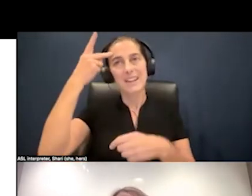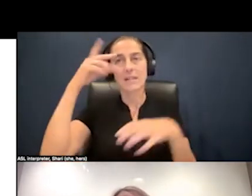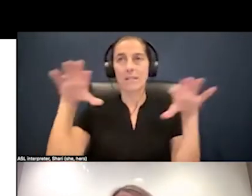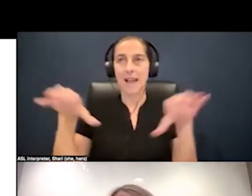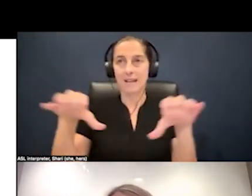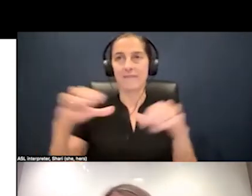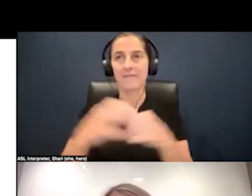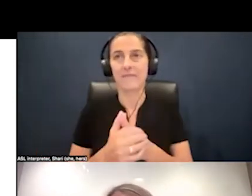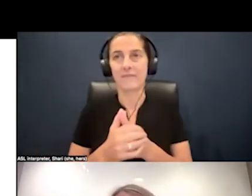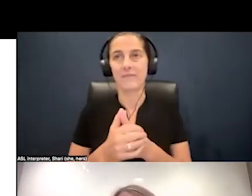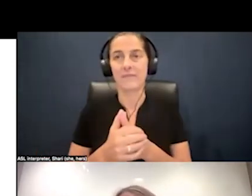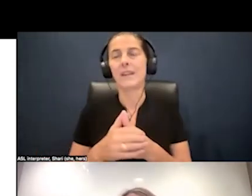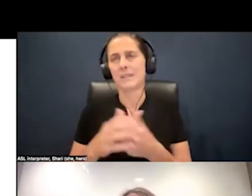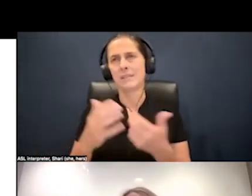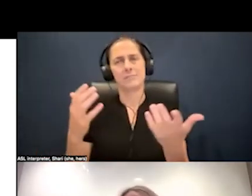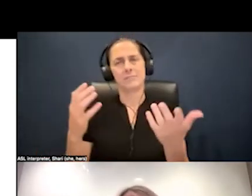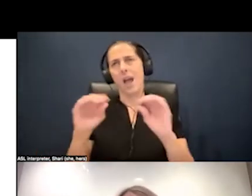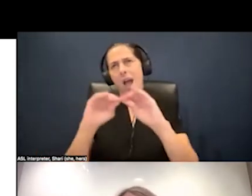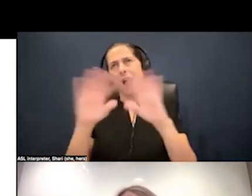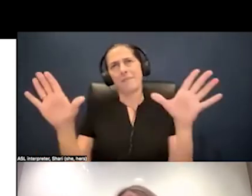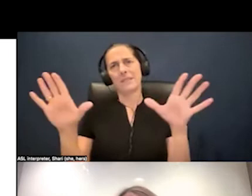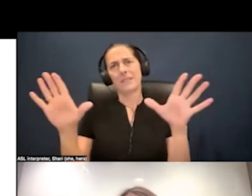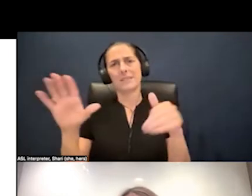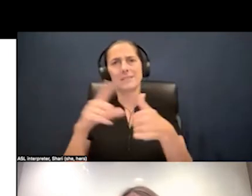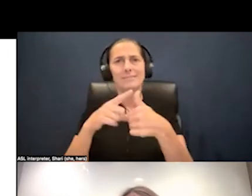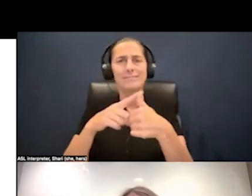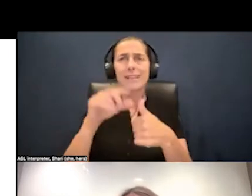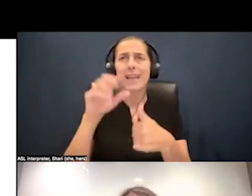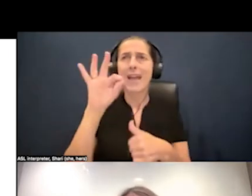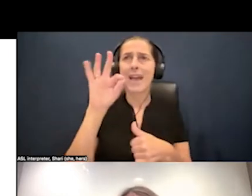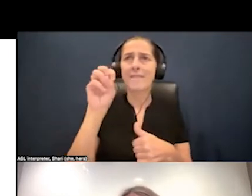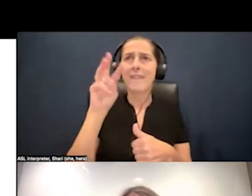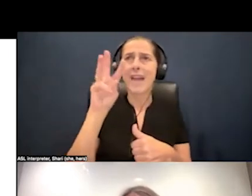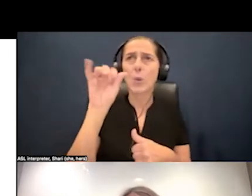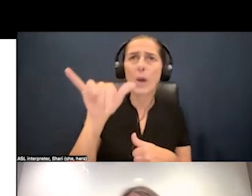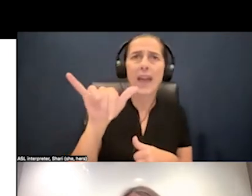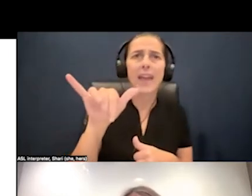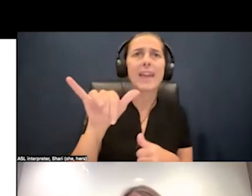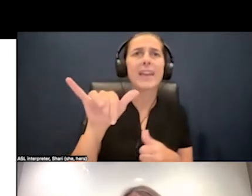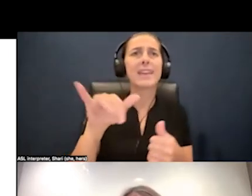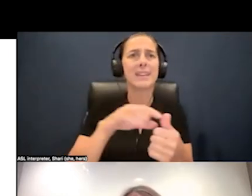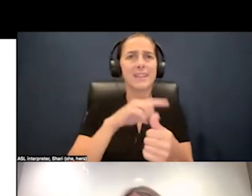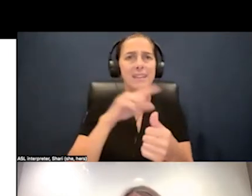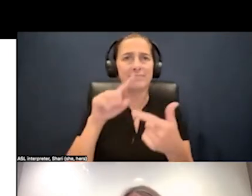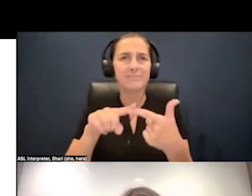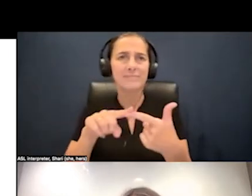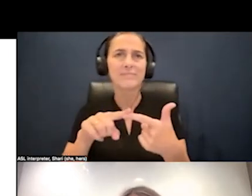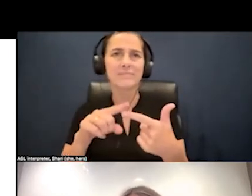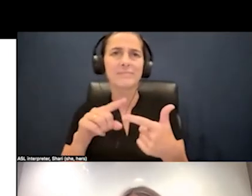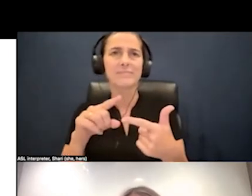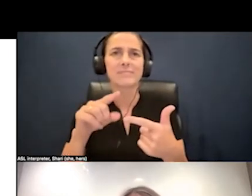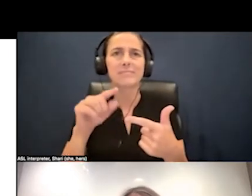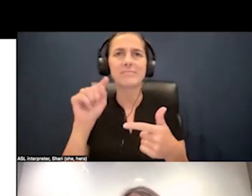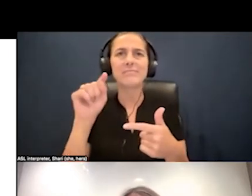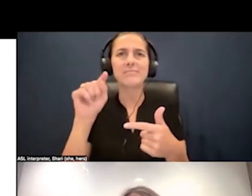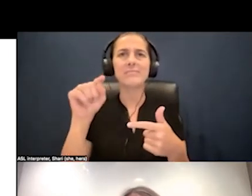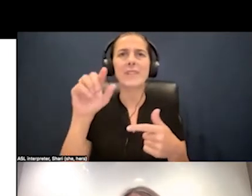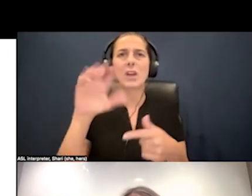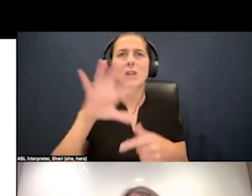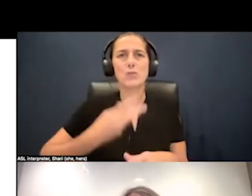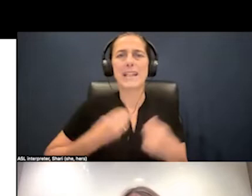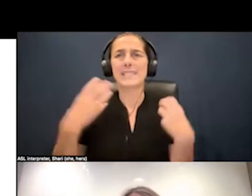are 100% showing up. But there are so many other healthcare organizations across the United States